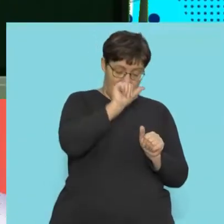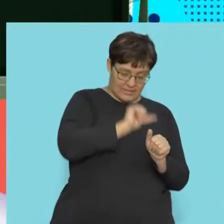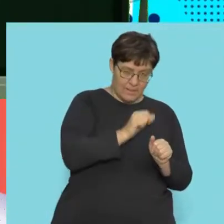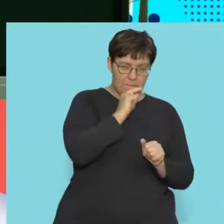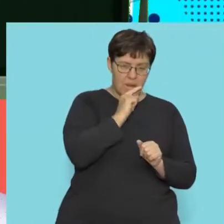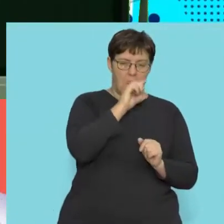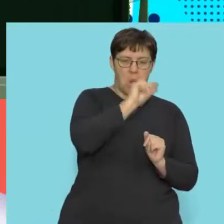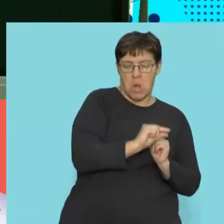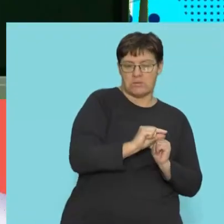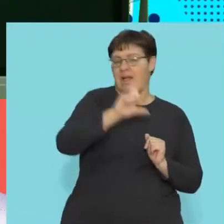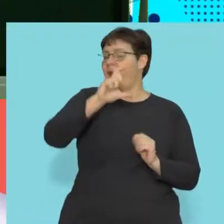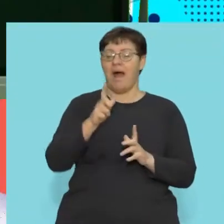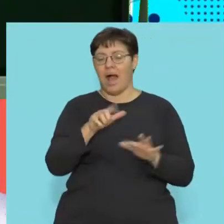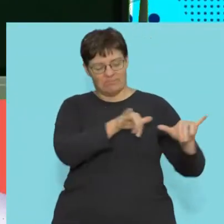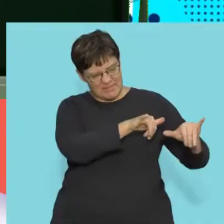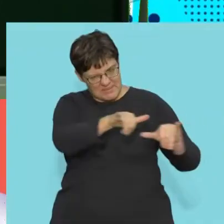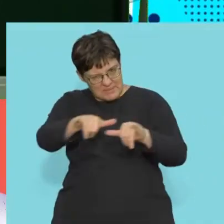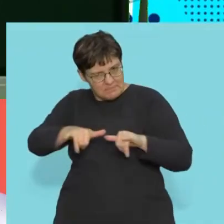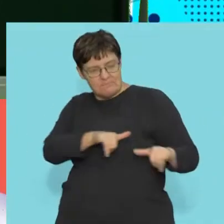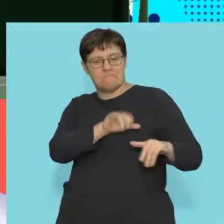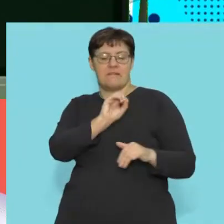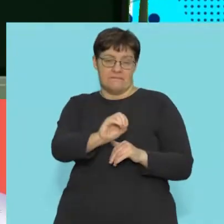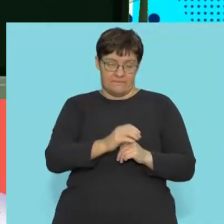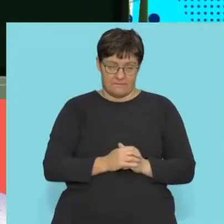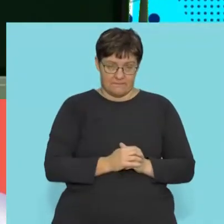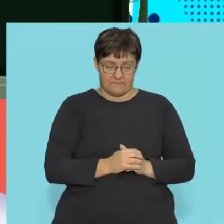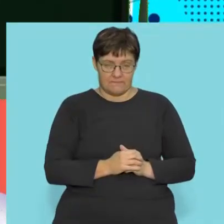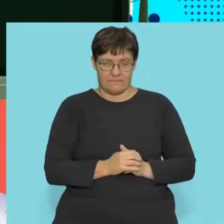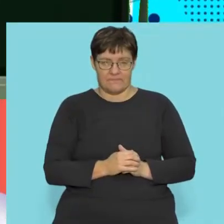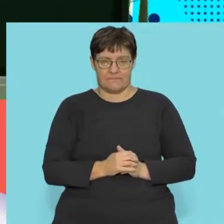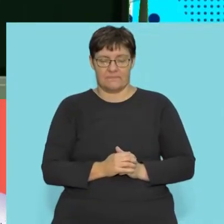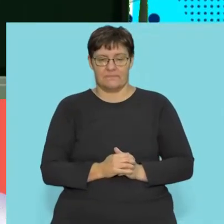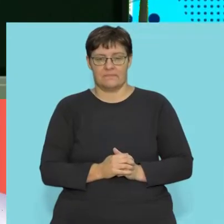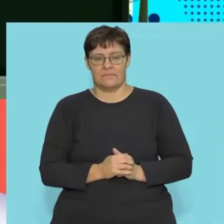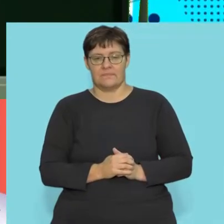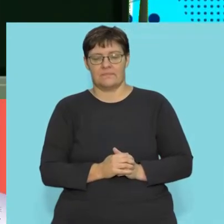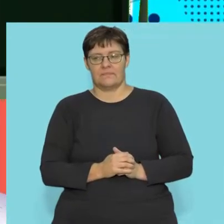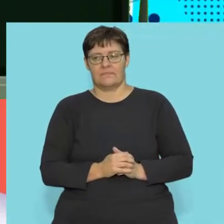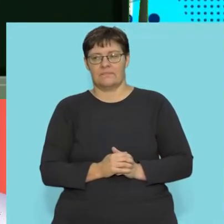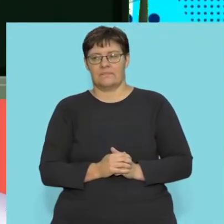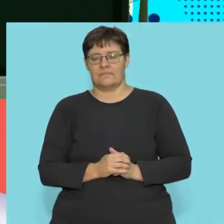we know that the height is in relation to the initial amount being the same.